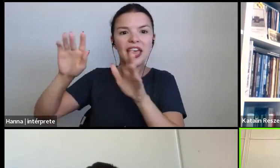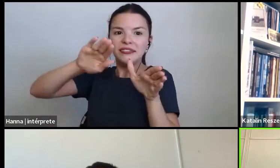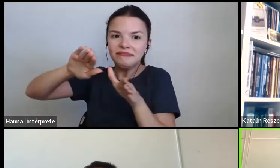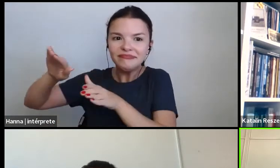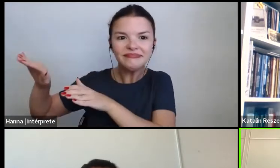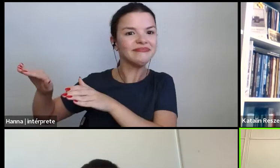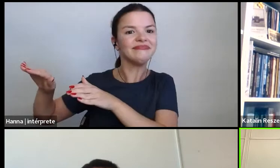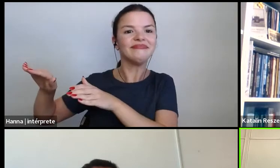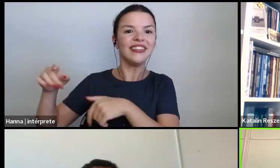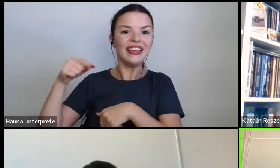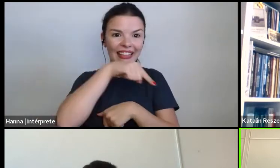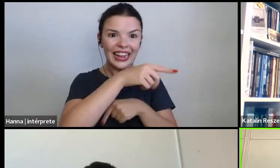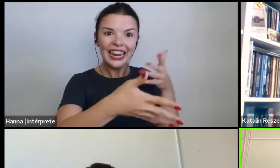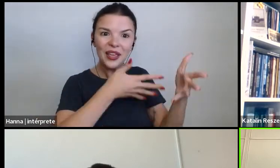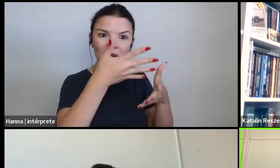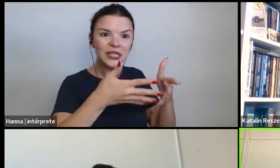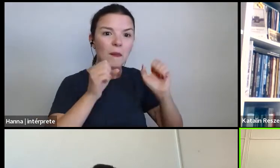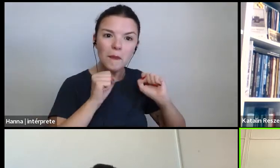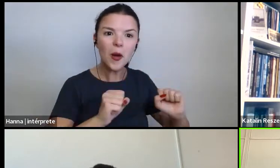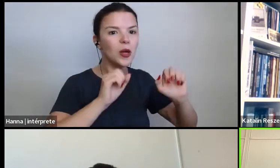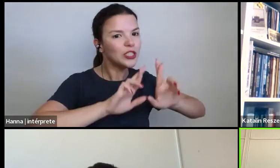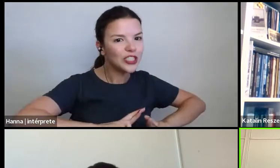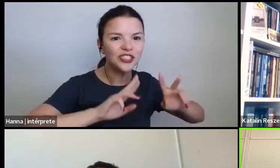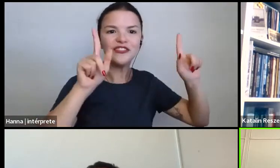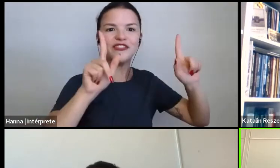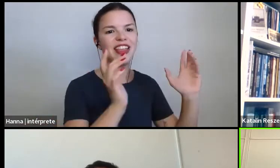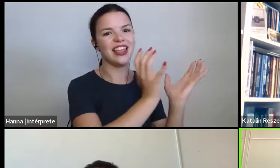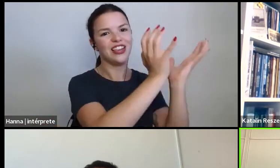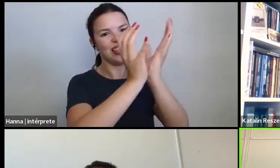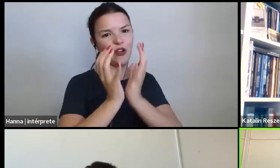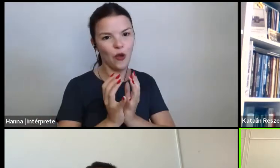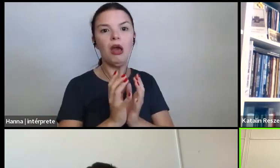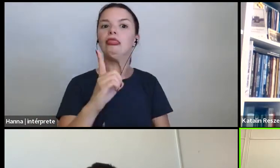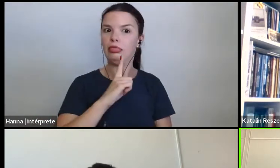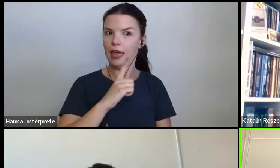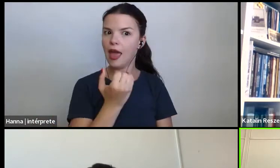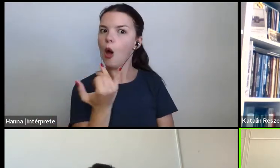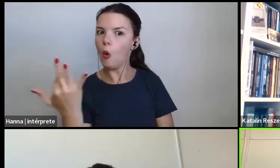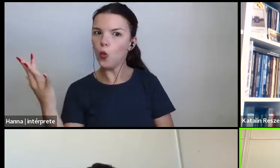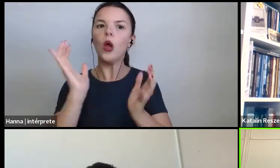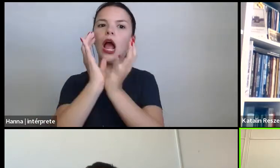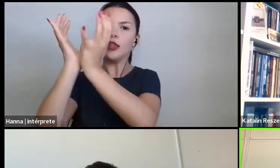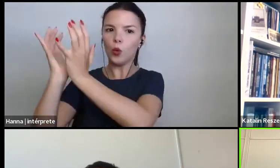not the same, but they can converge and they can